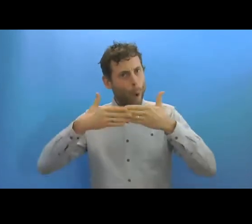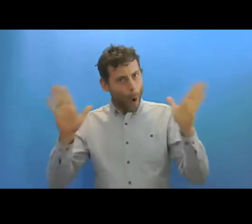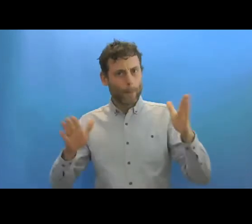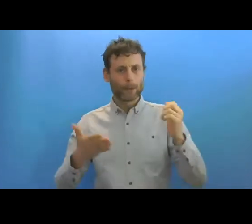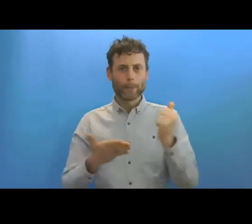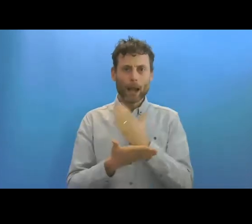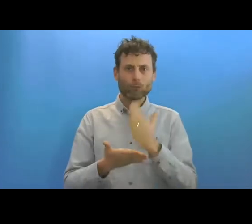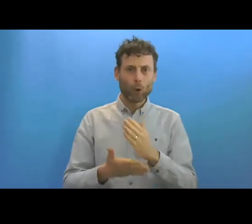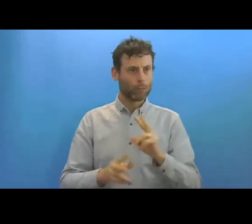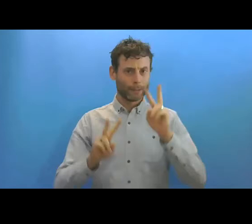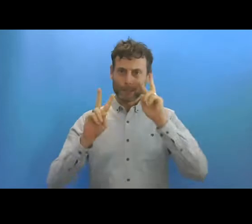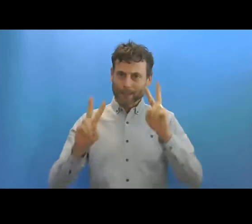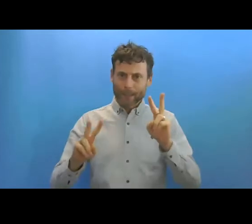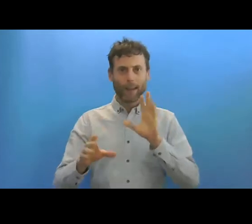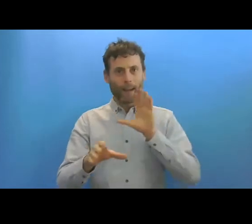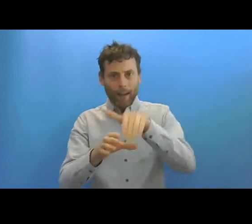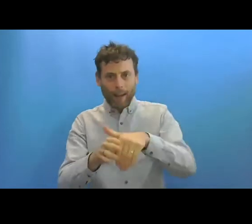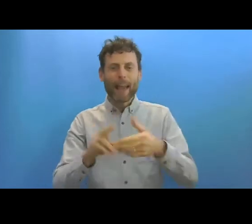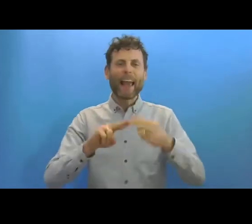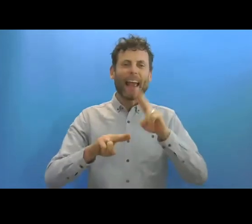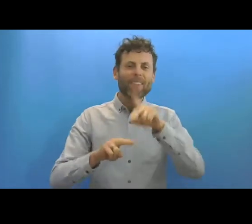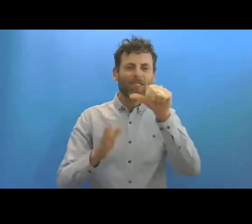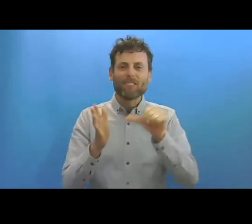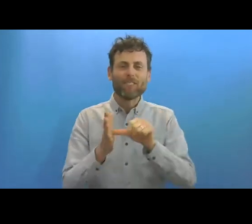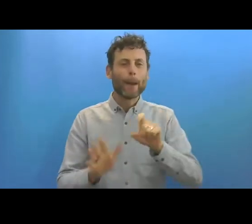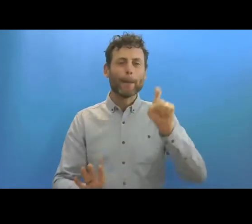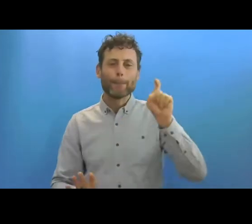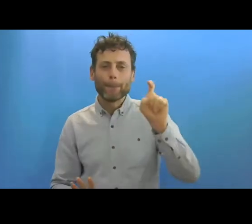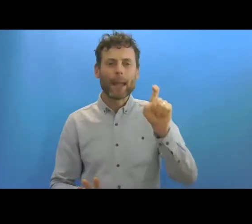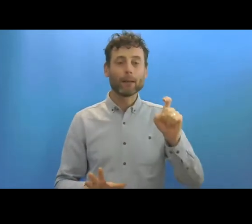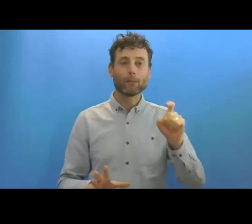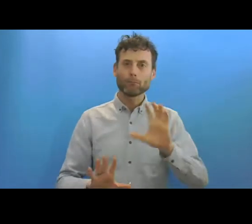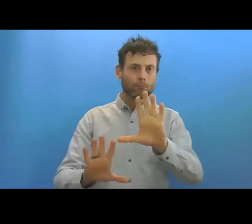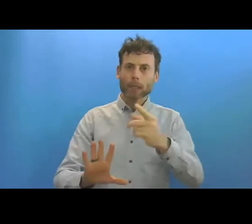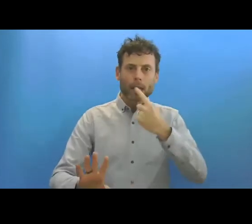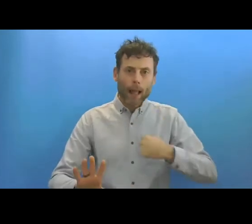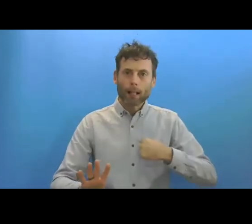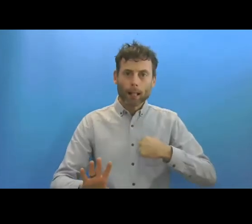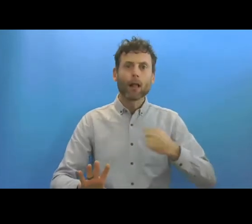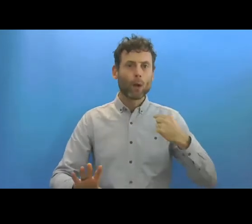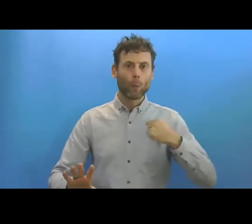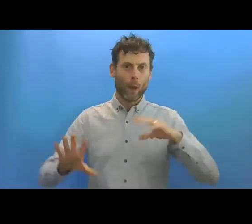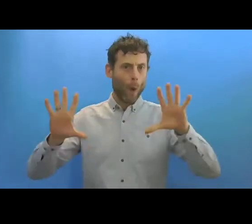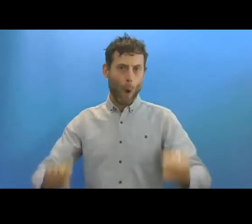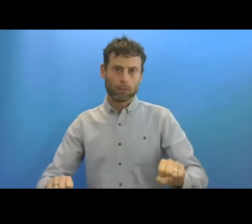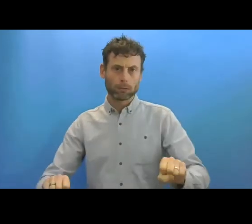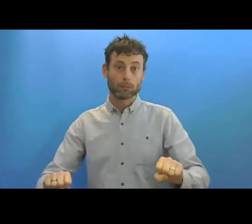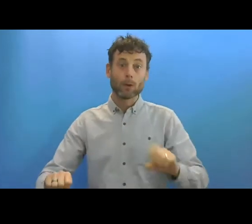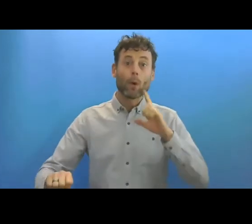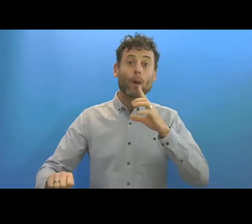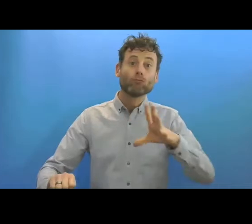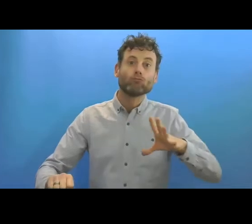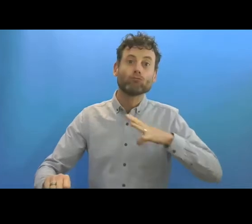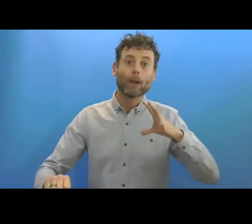us if you're struggling to pin, we can pause and make sure you have that chance to repin an interpreter. Or if